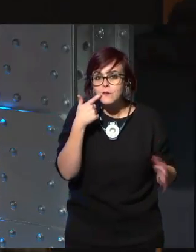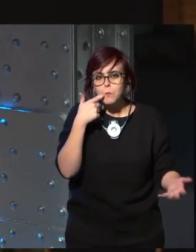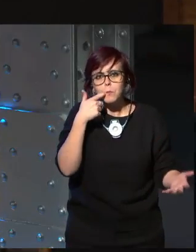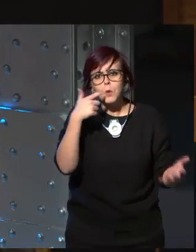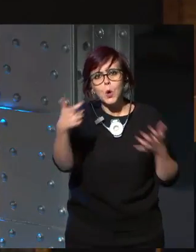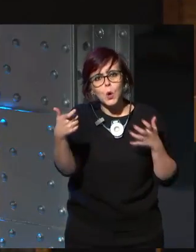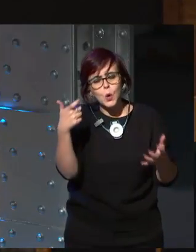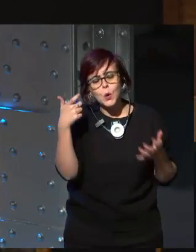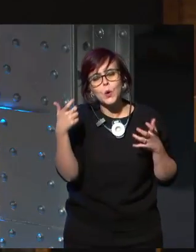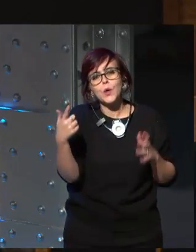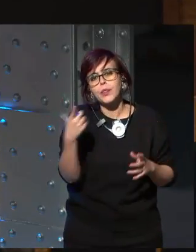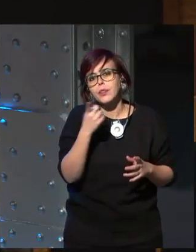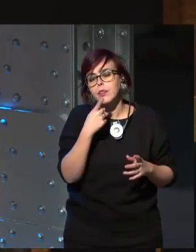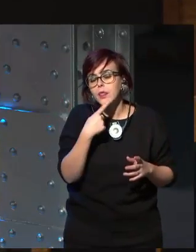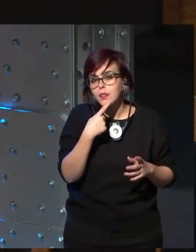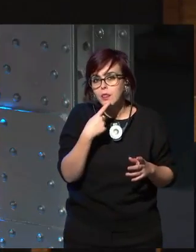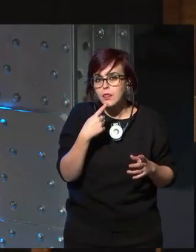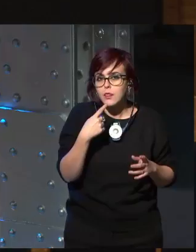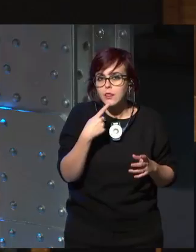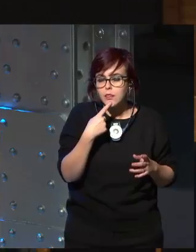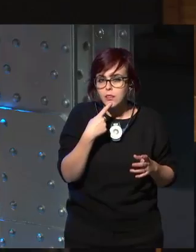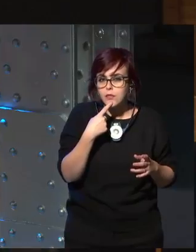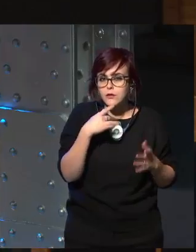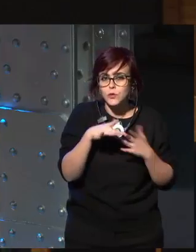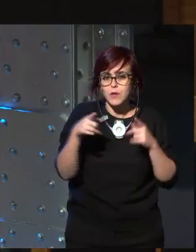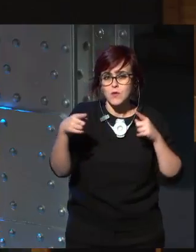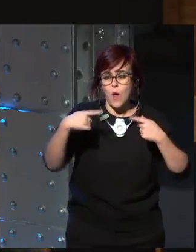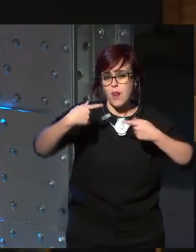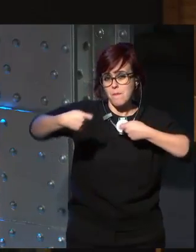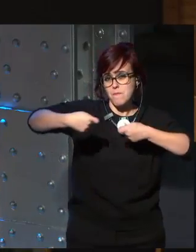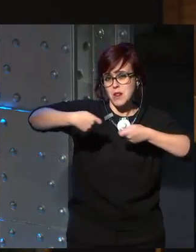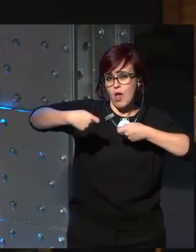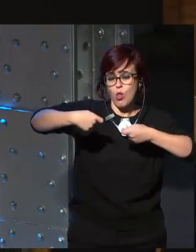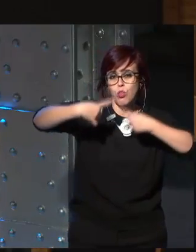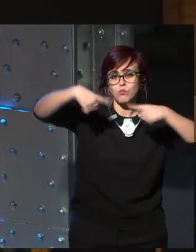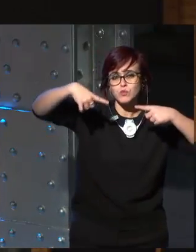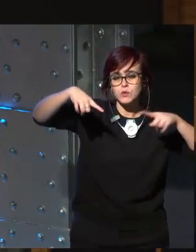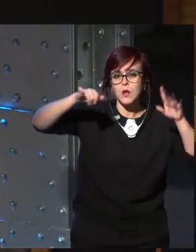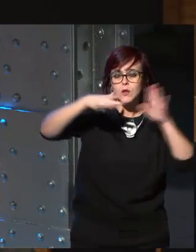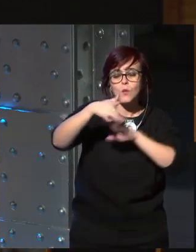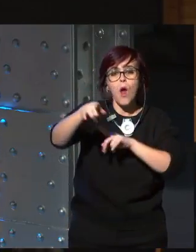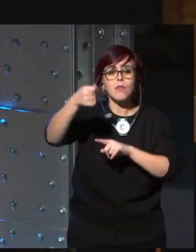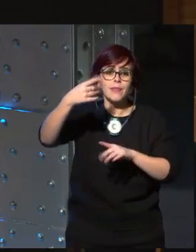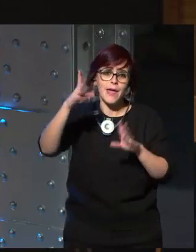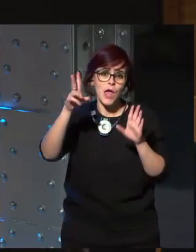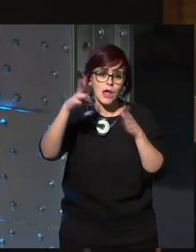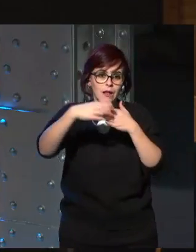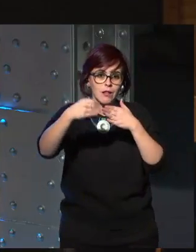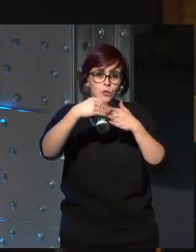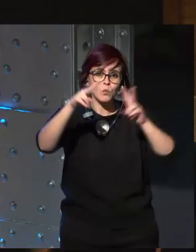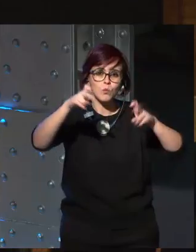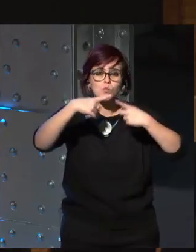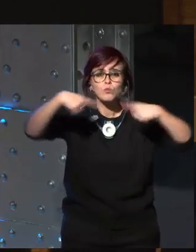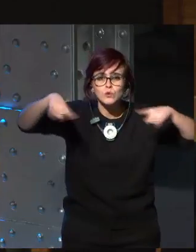but it's quite striking. These guys say that since MP3s got to the market and they became